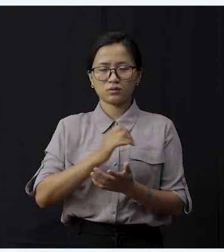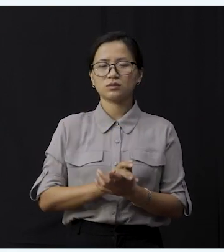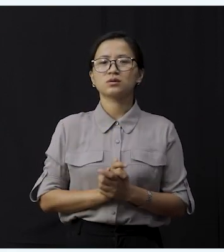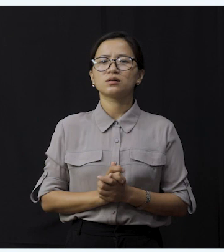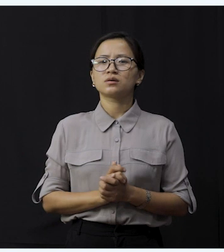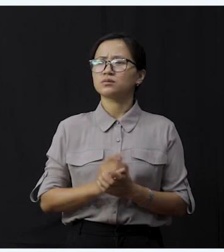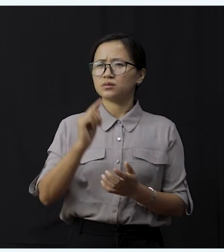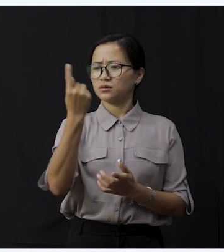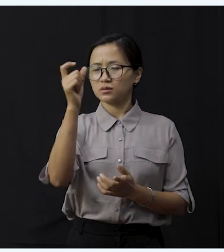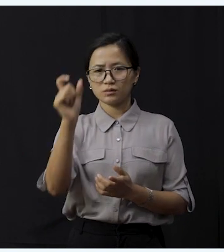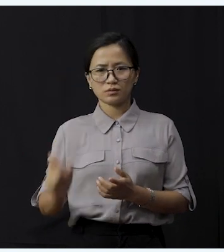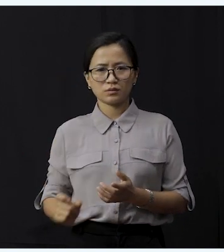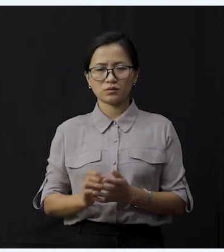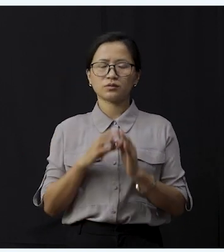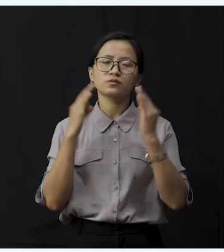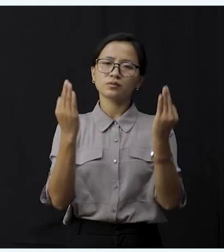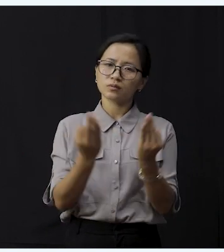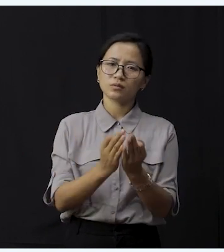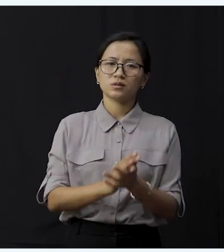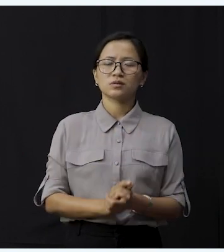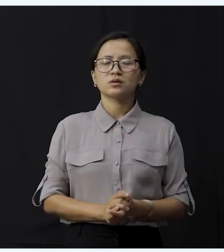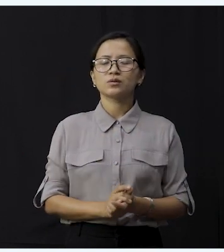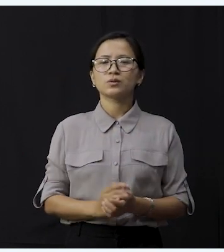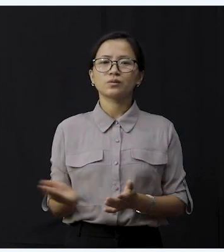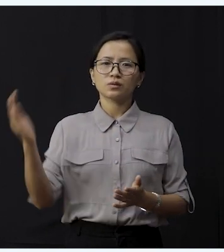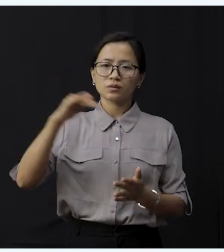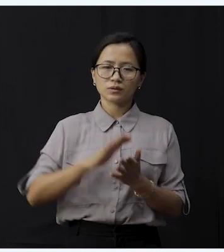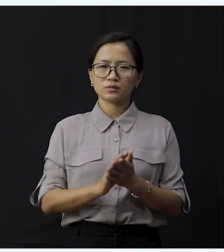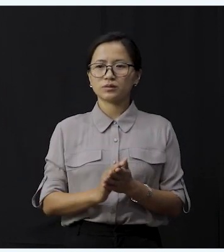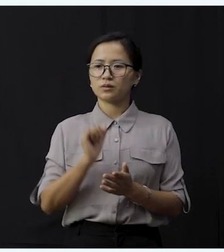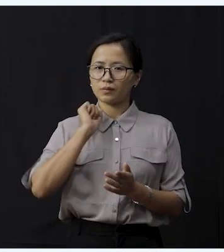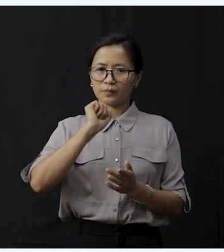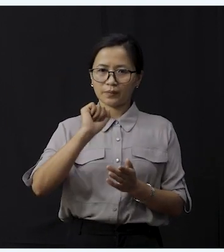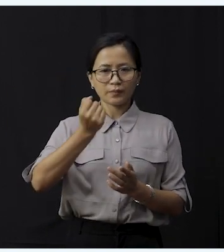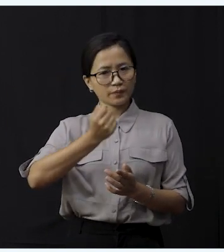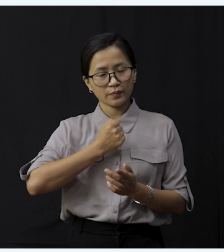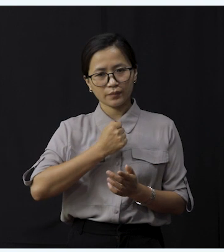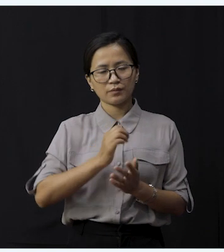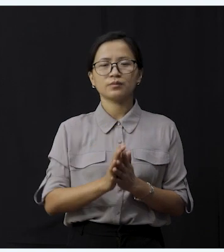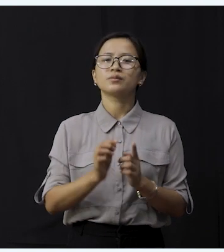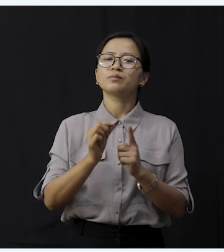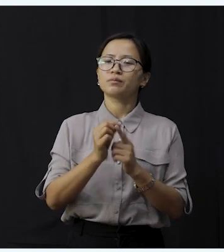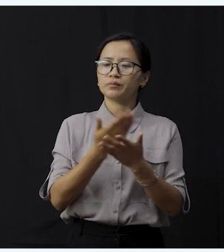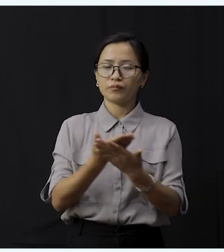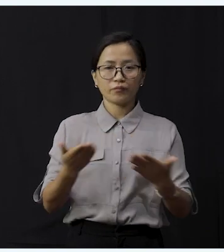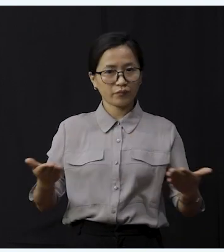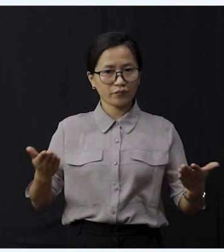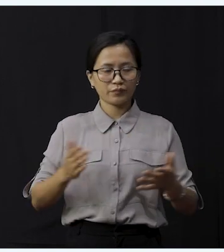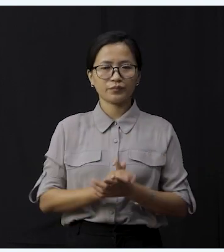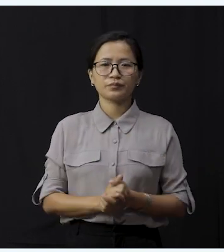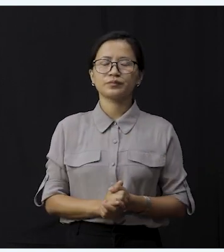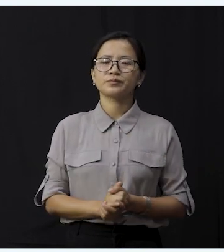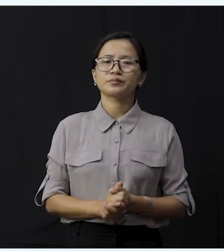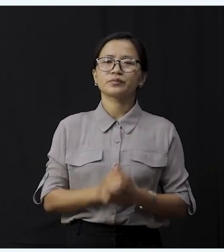or to a single person or to your family is known as a private property. I'm repeating again, the things